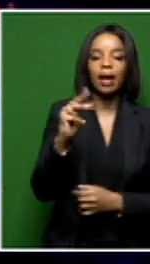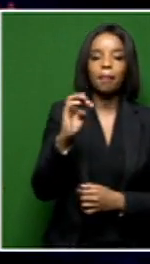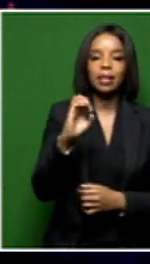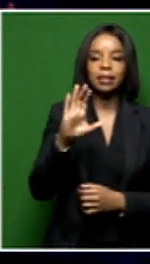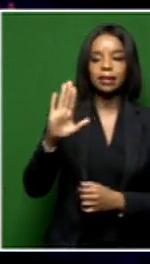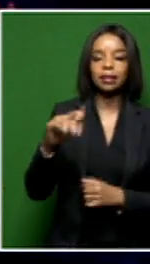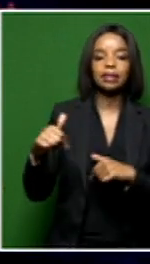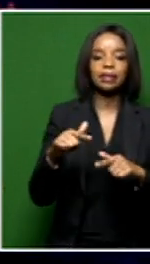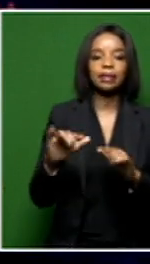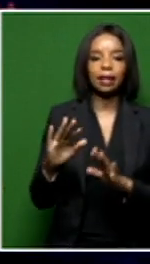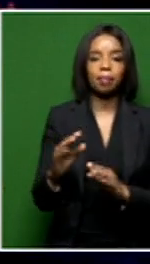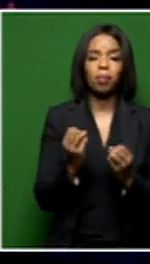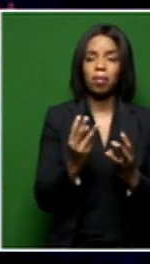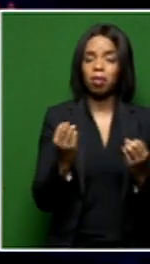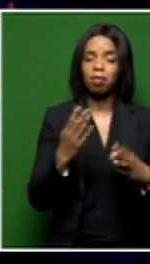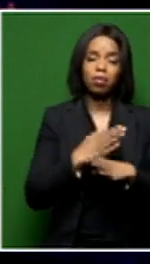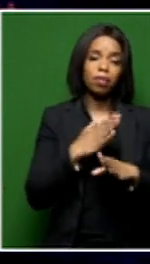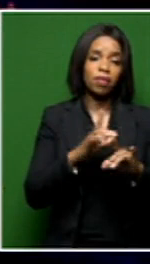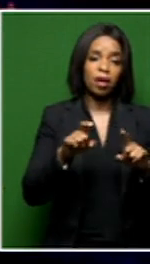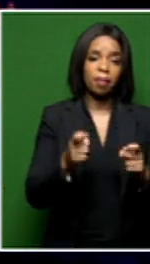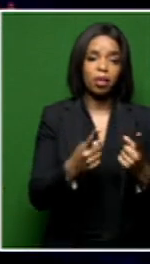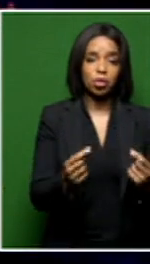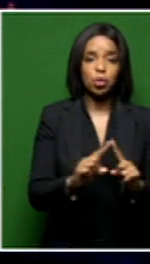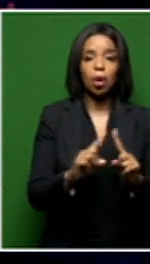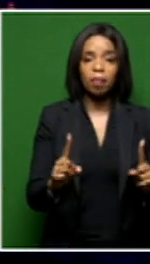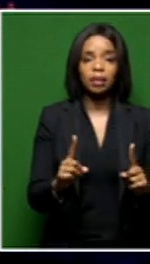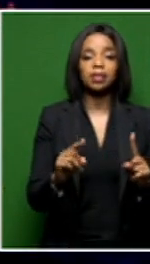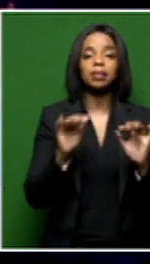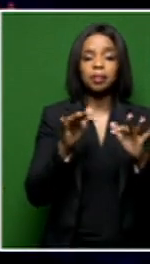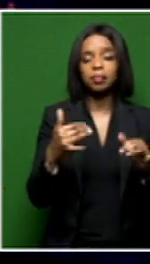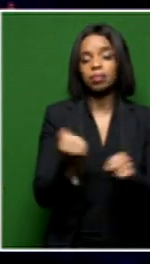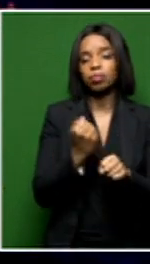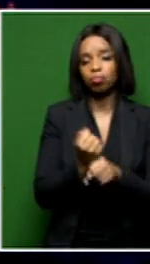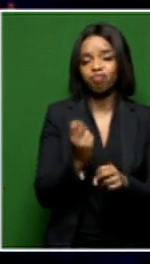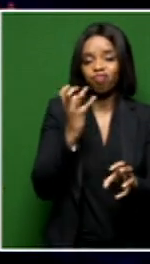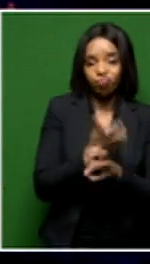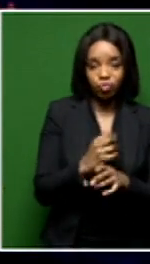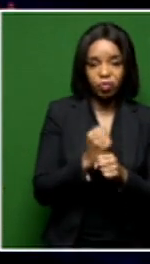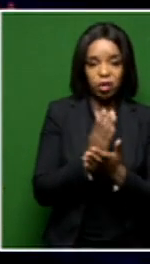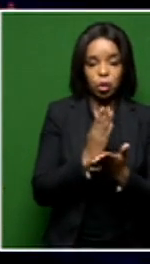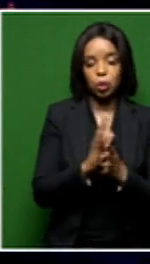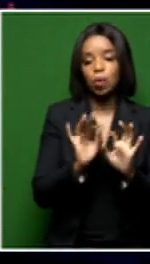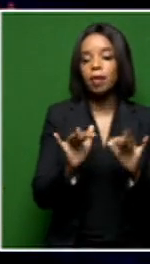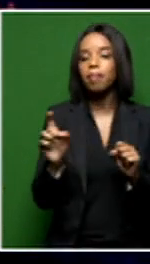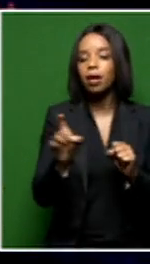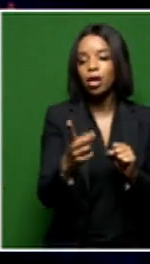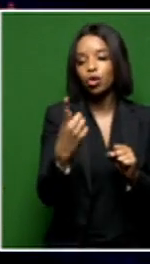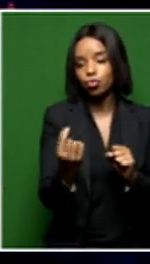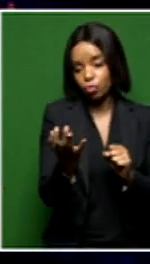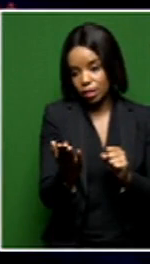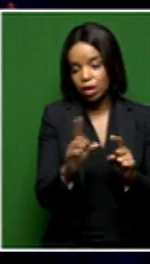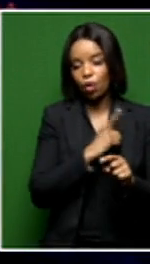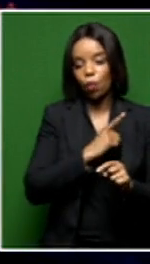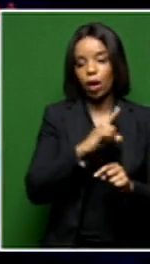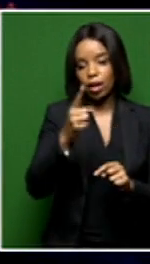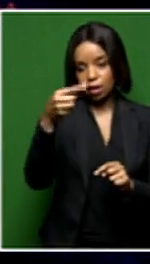course, the authorities working as hard as they can, trying to convince people to do what is the right thing in order to try and